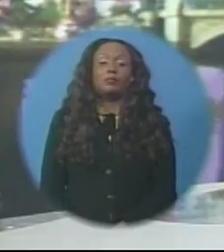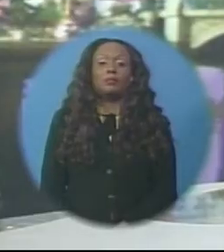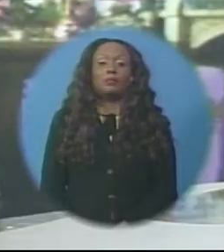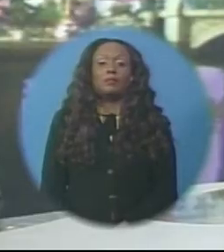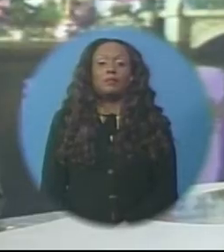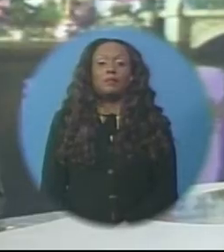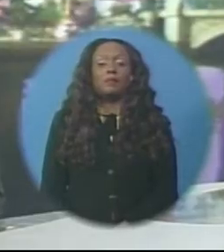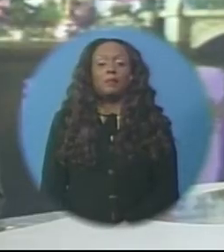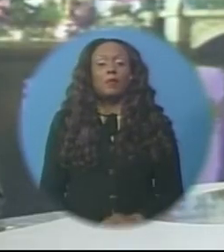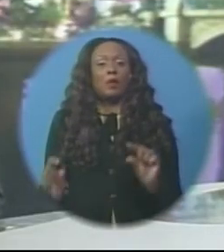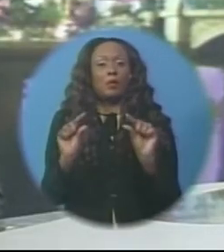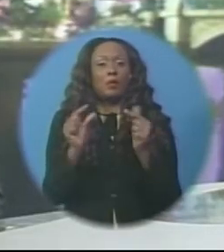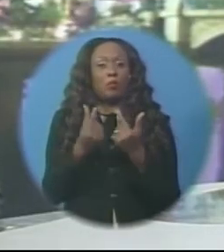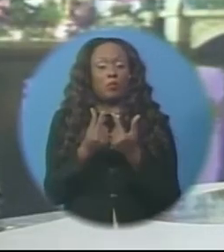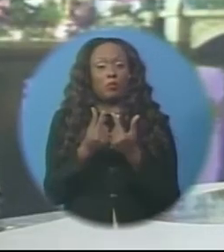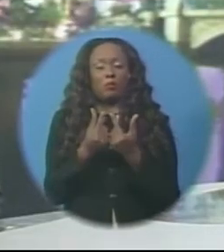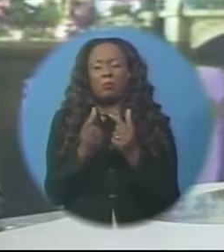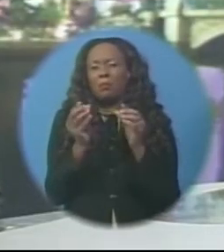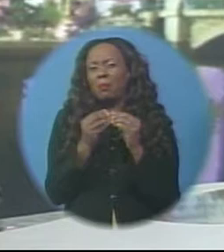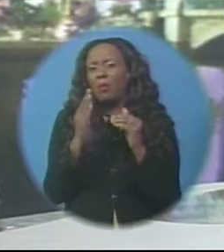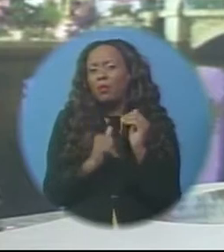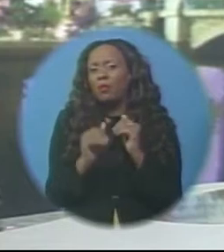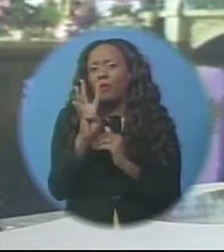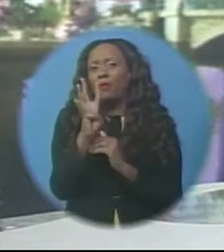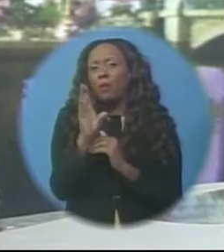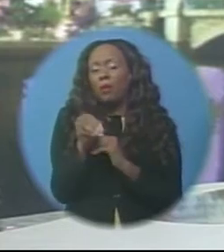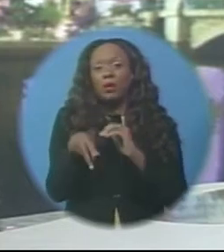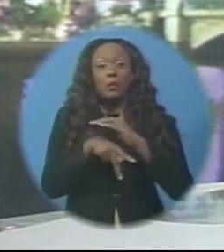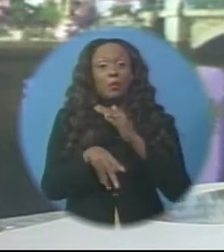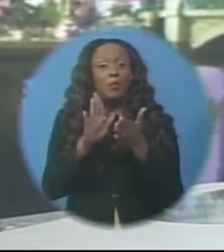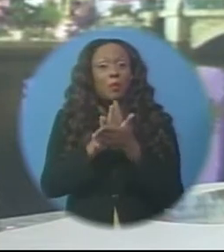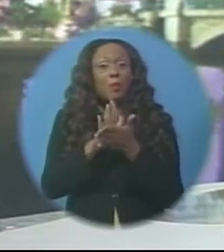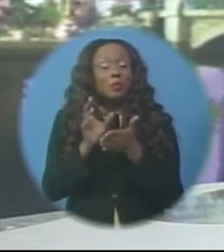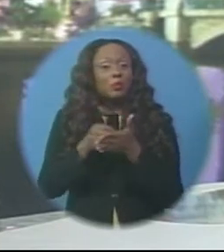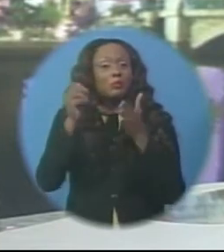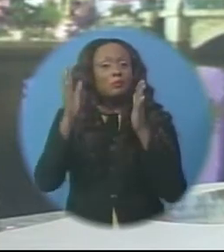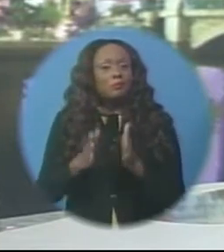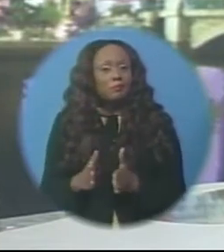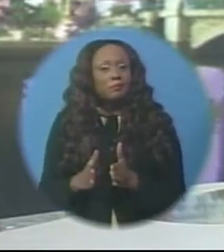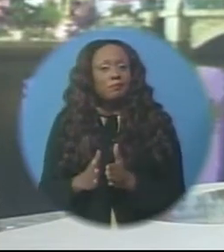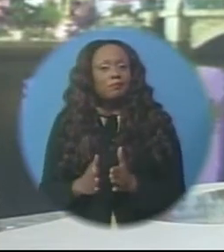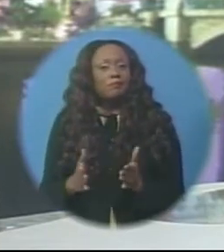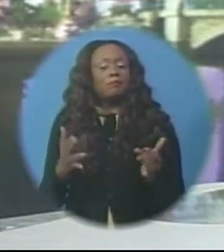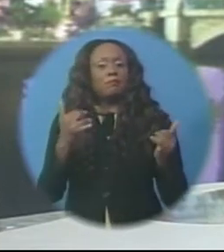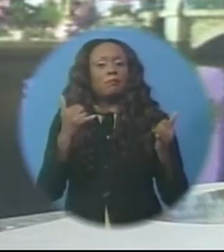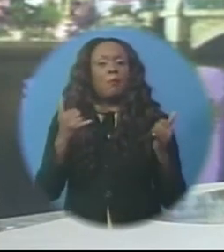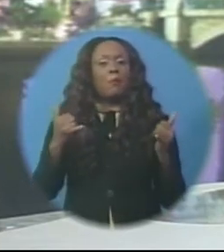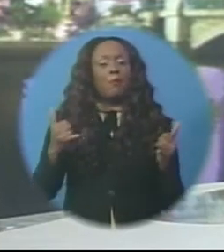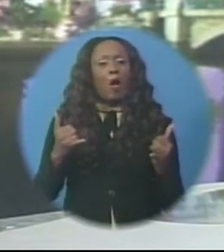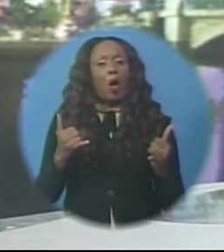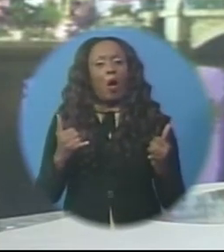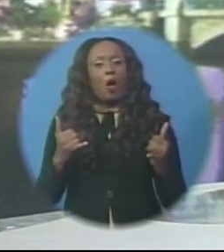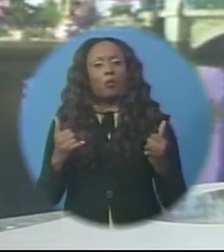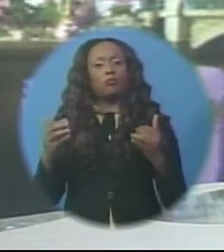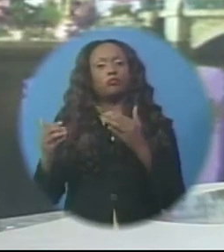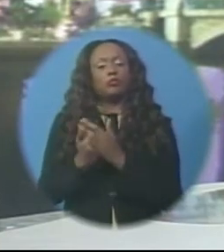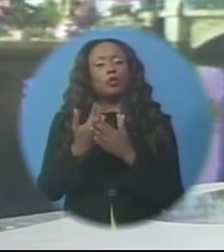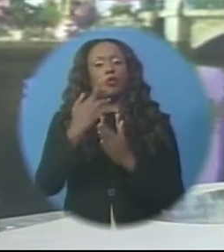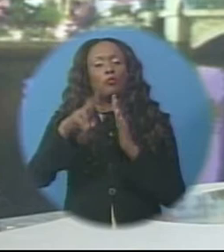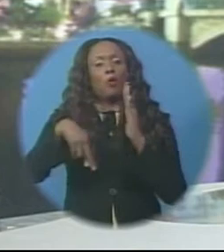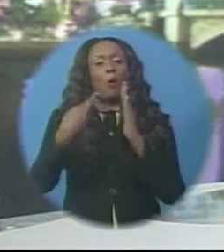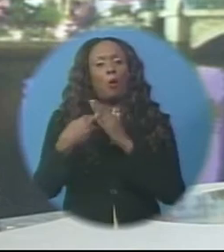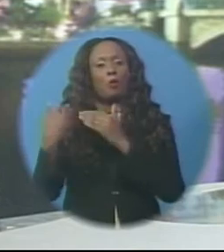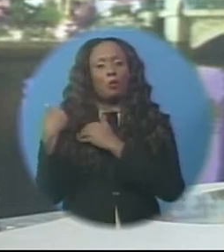September. A group of more than 40 primary school students has set out on one of the biggest leadership roles of their lives to